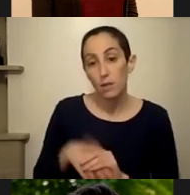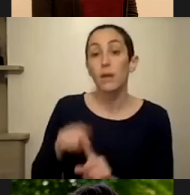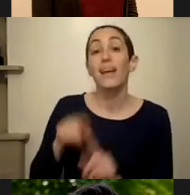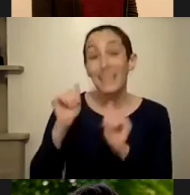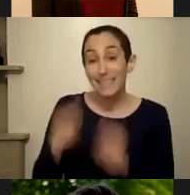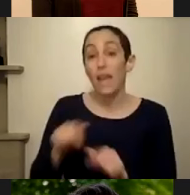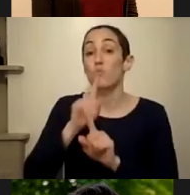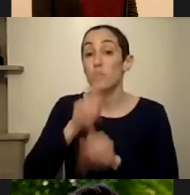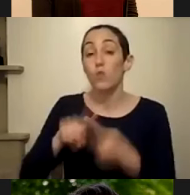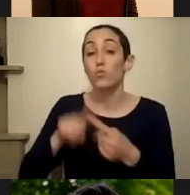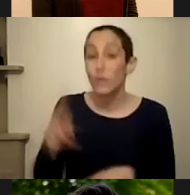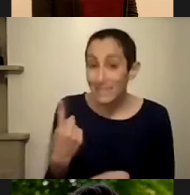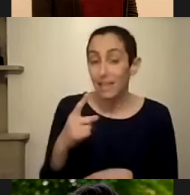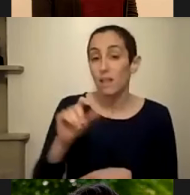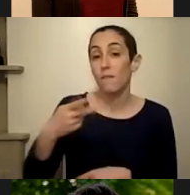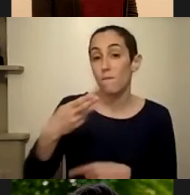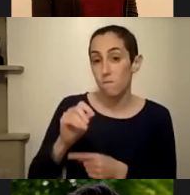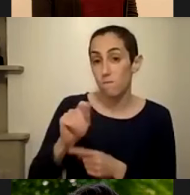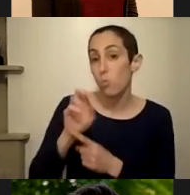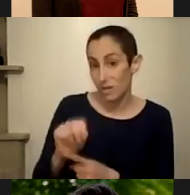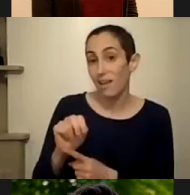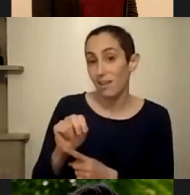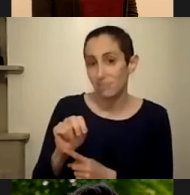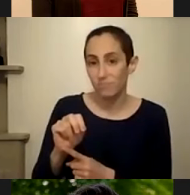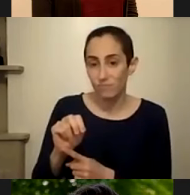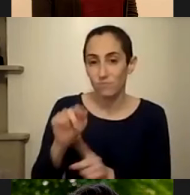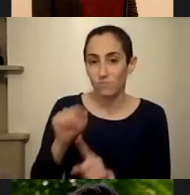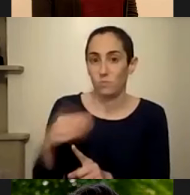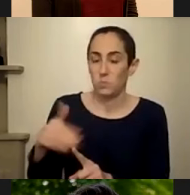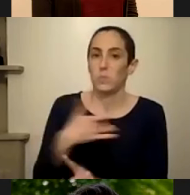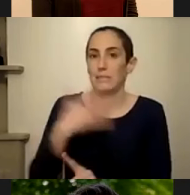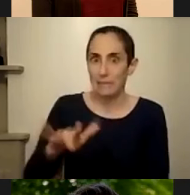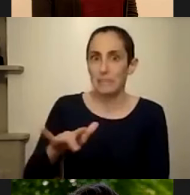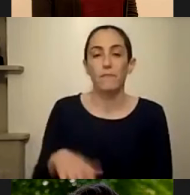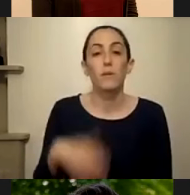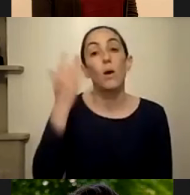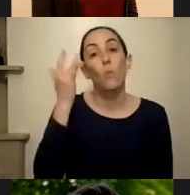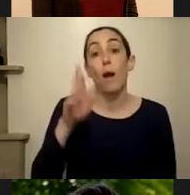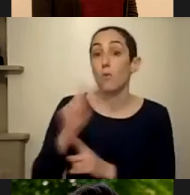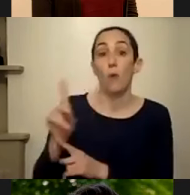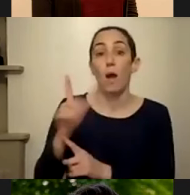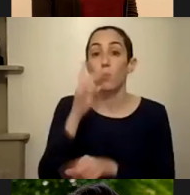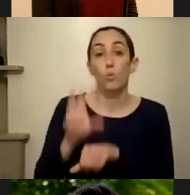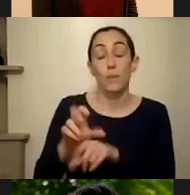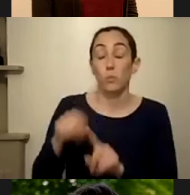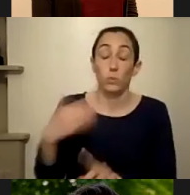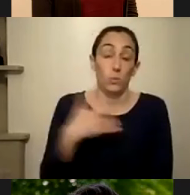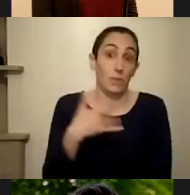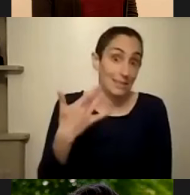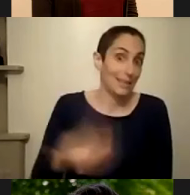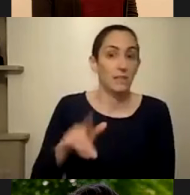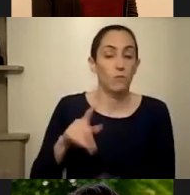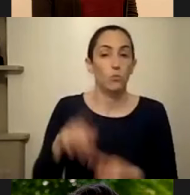photon stimulation response to that. The reason rod photoreceptor is so sensitive to rod to